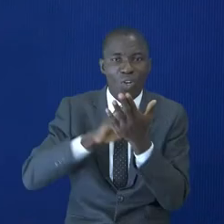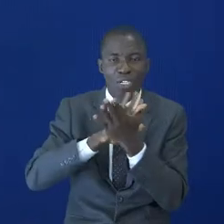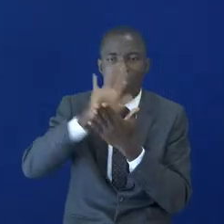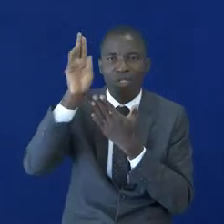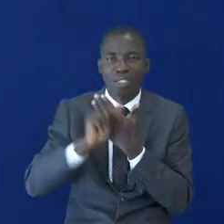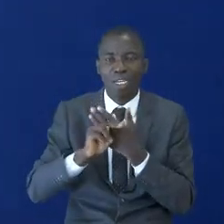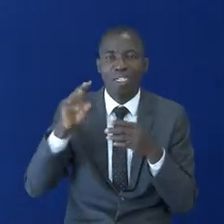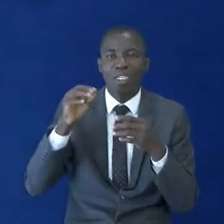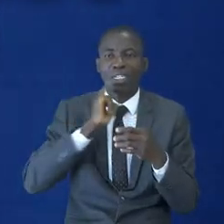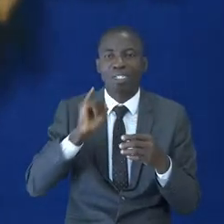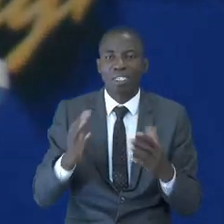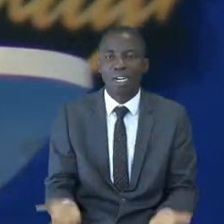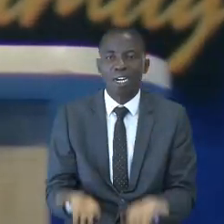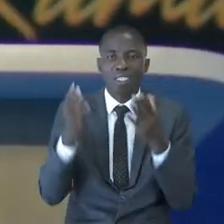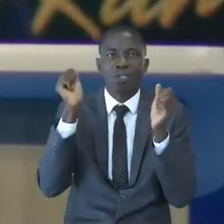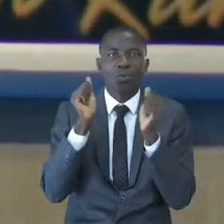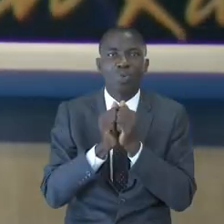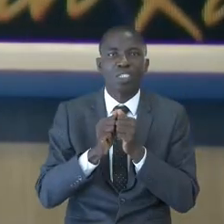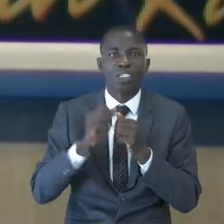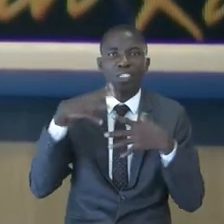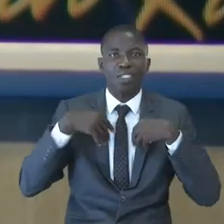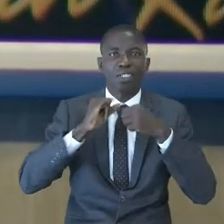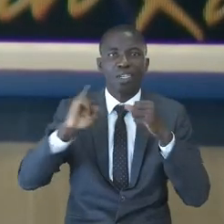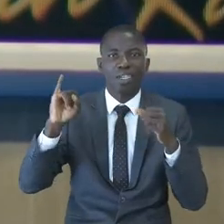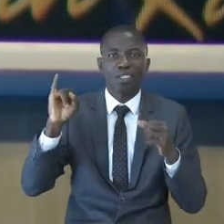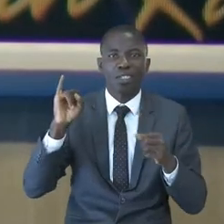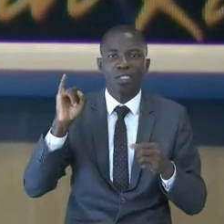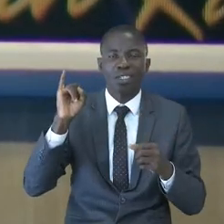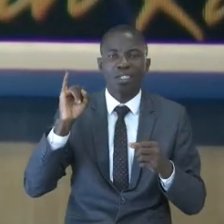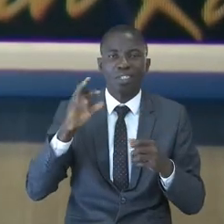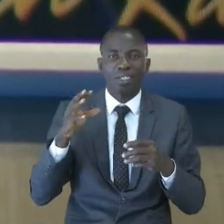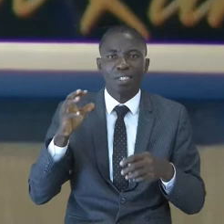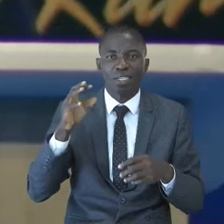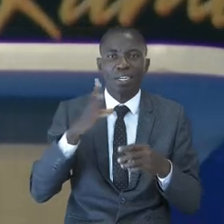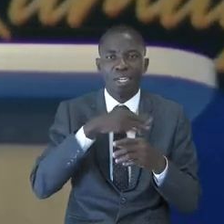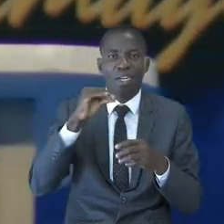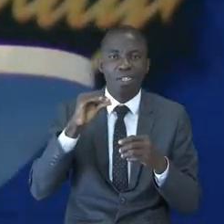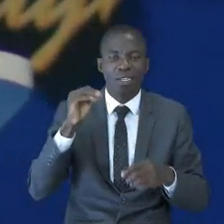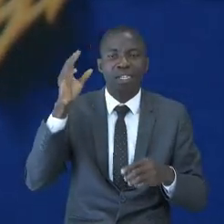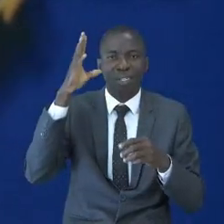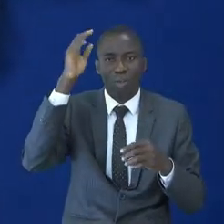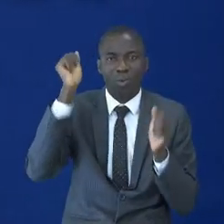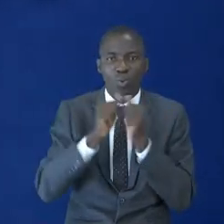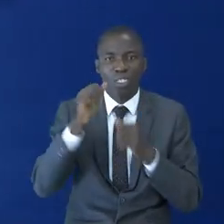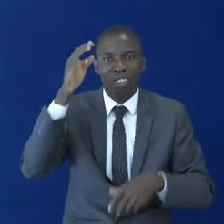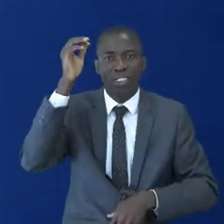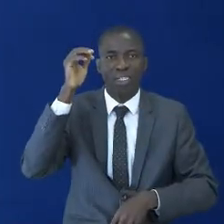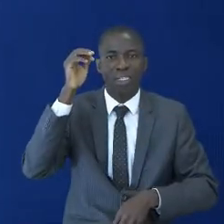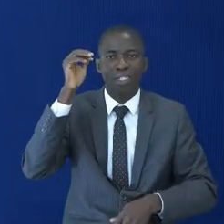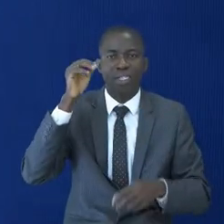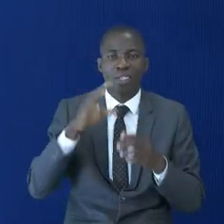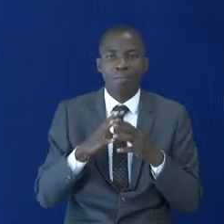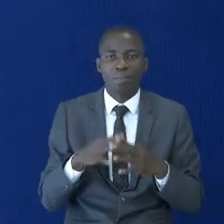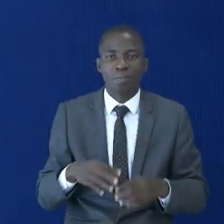with healing in his wings, continuous healing, because the